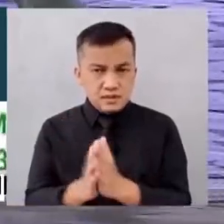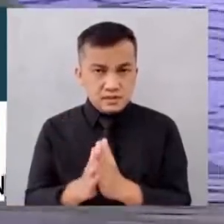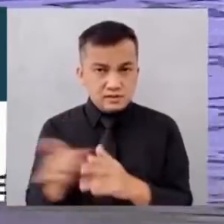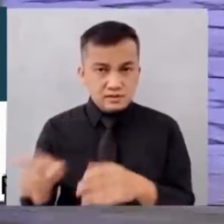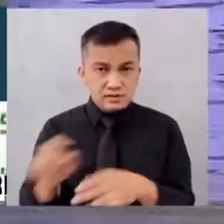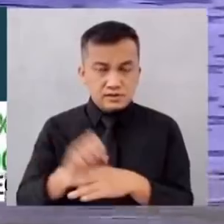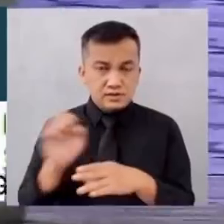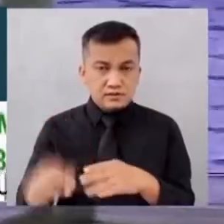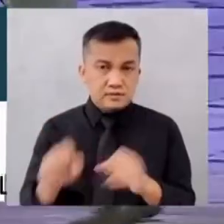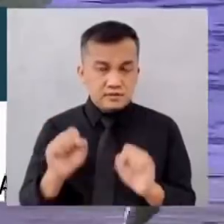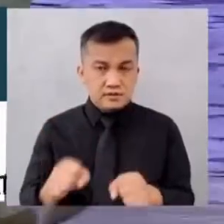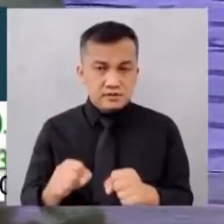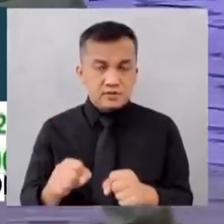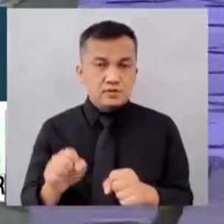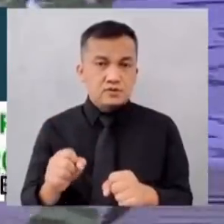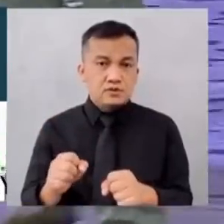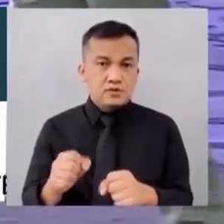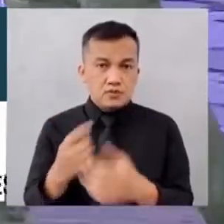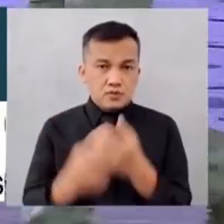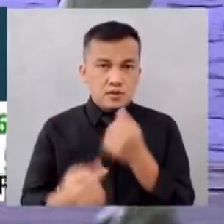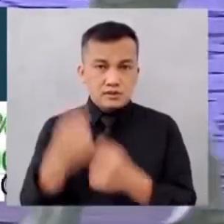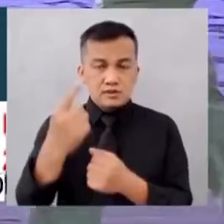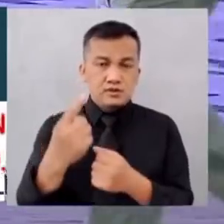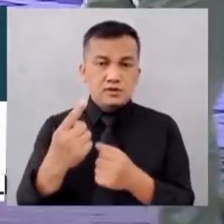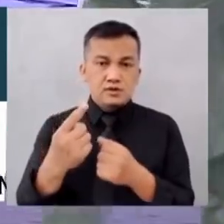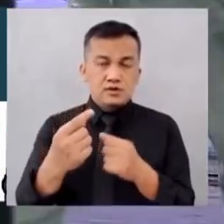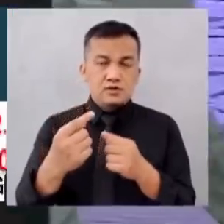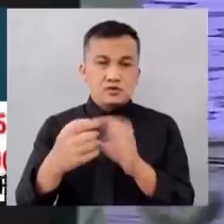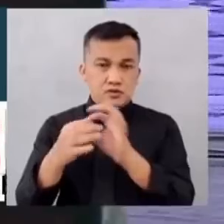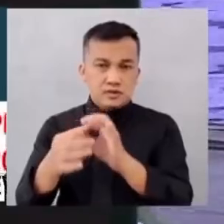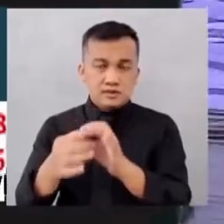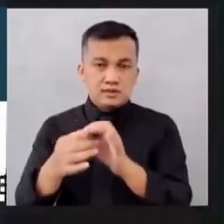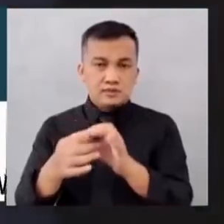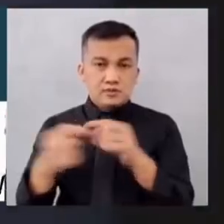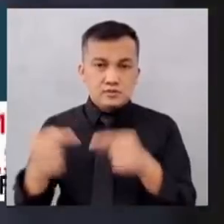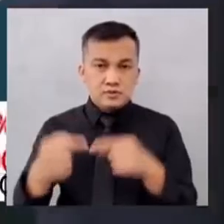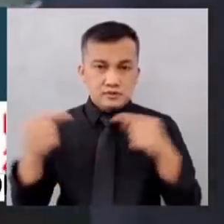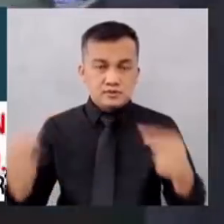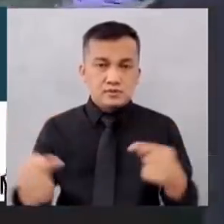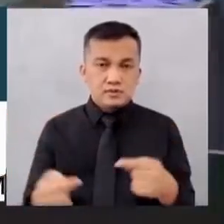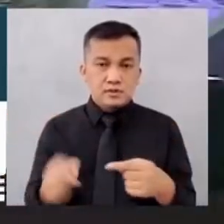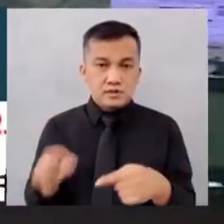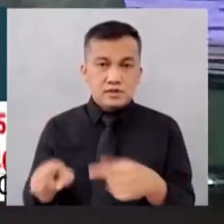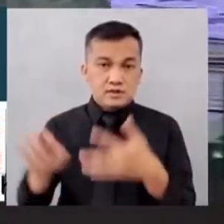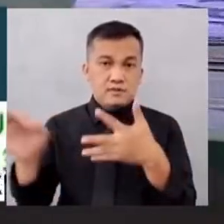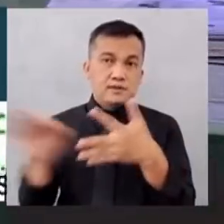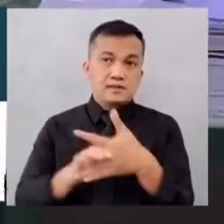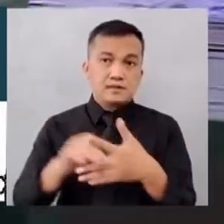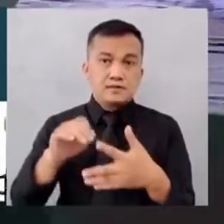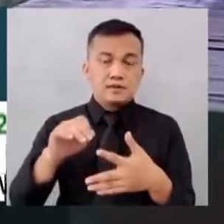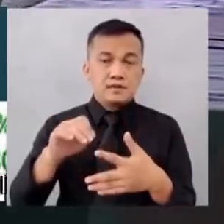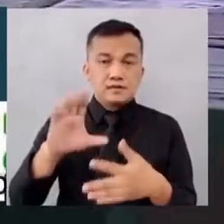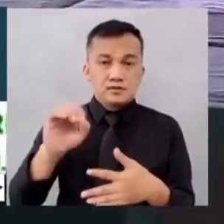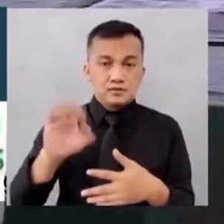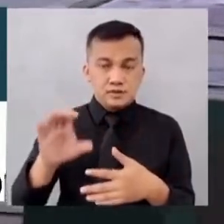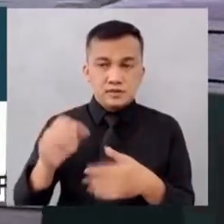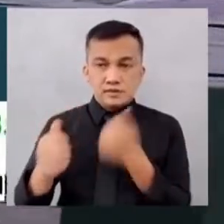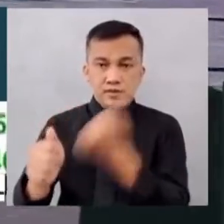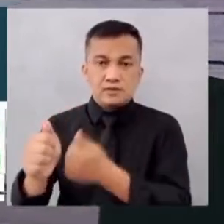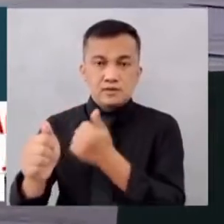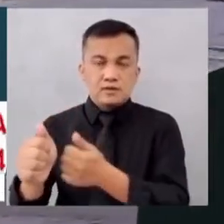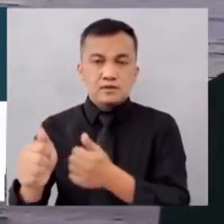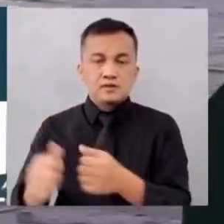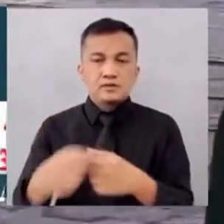possible one united front for the opposition now that they're filing their COCs one after the other. Sotto